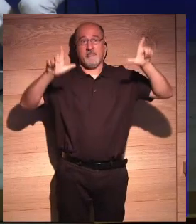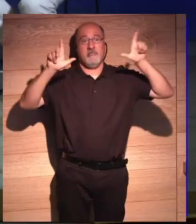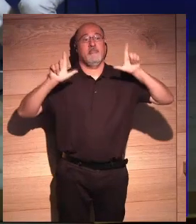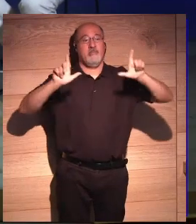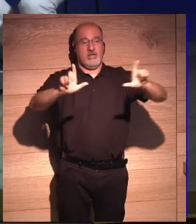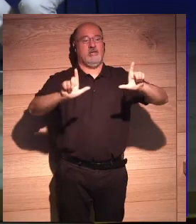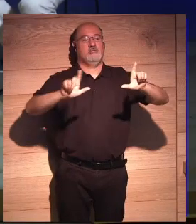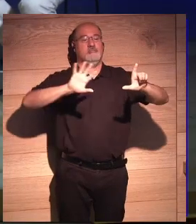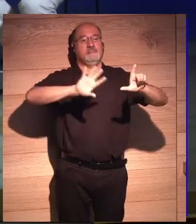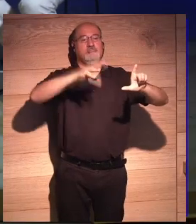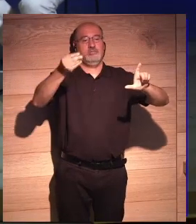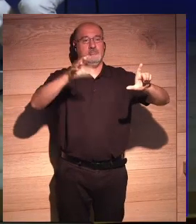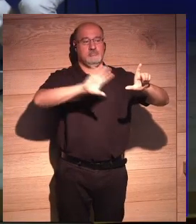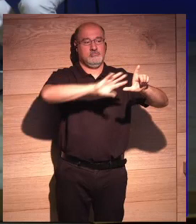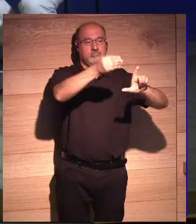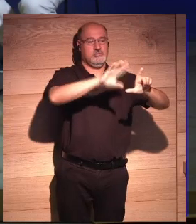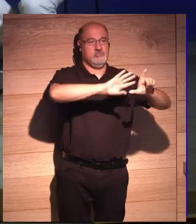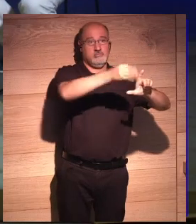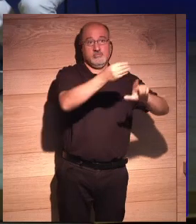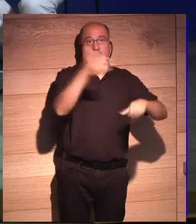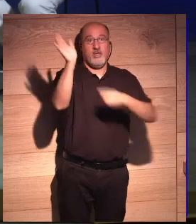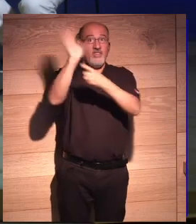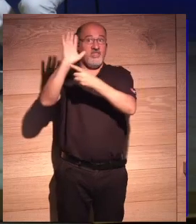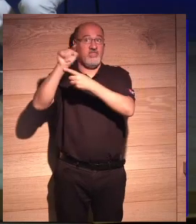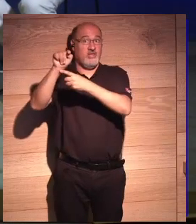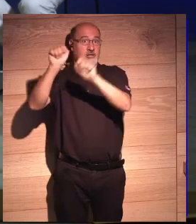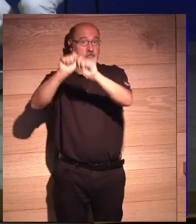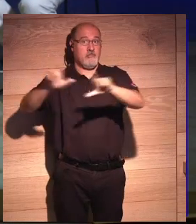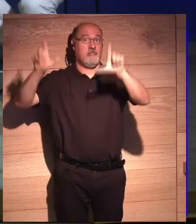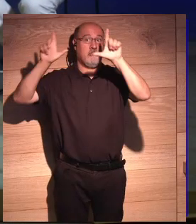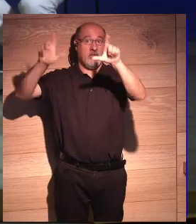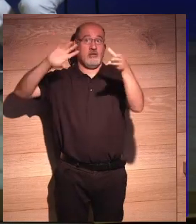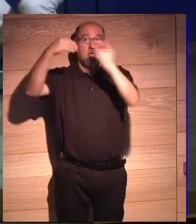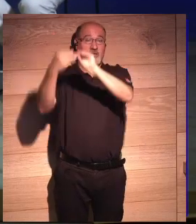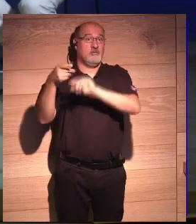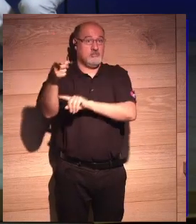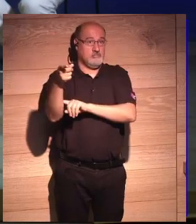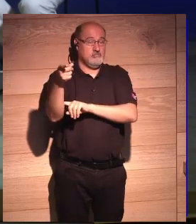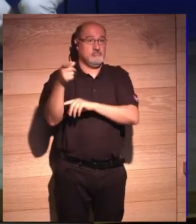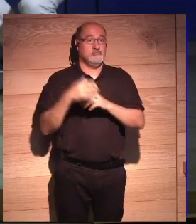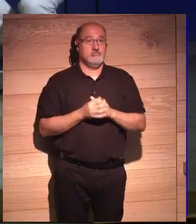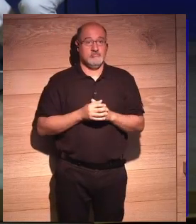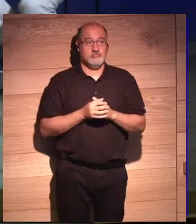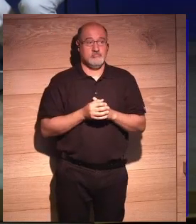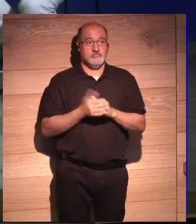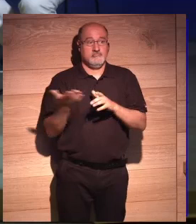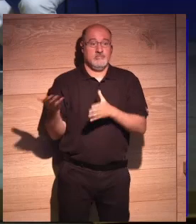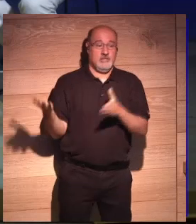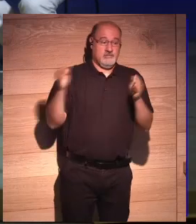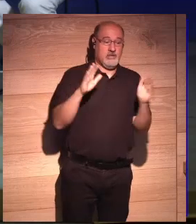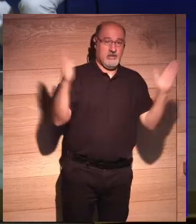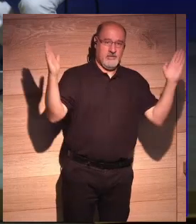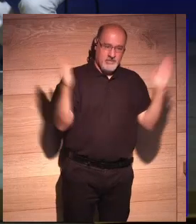That's a frame. You can break the frame when you go from film to representing something in a virtual